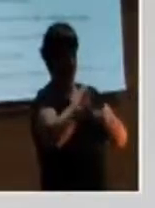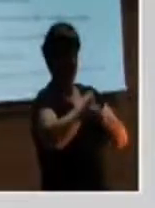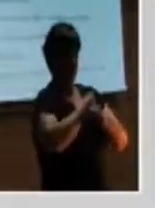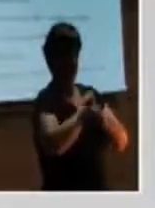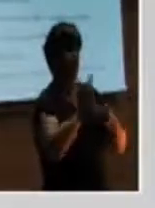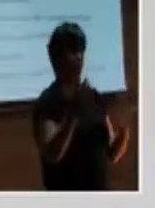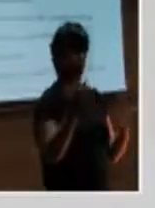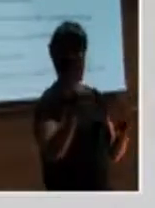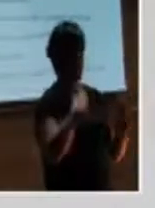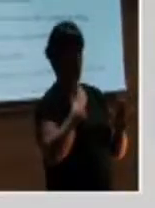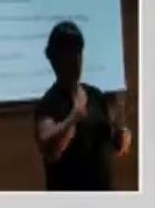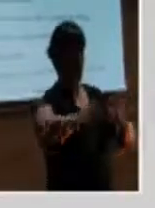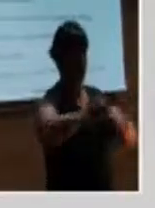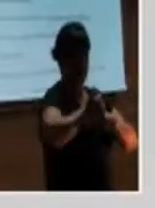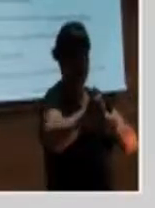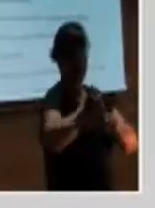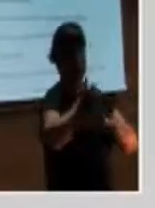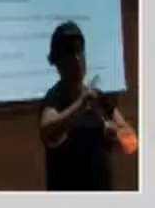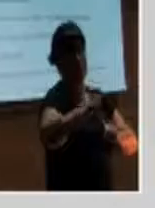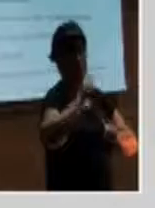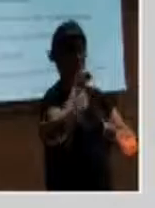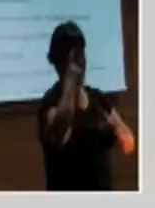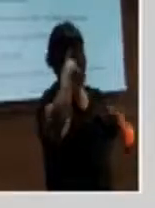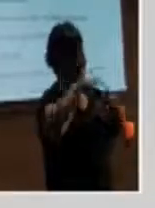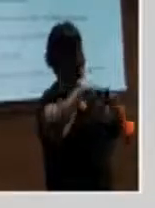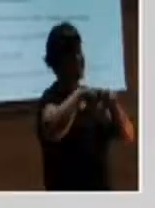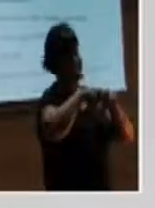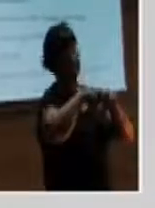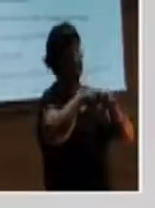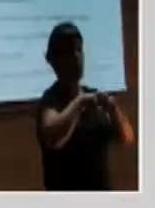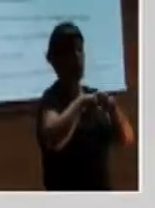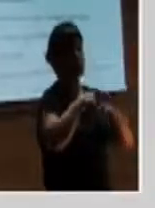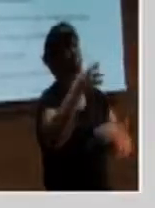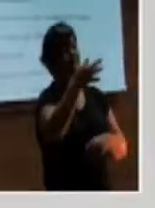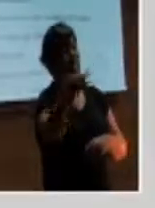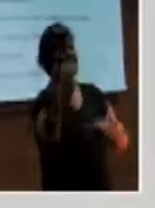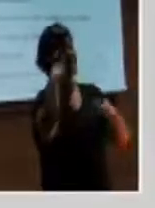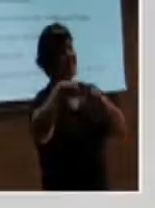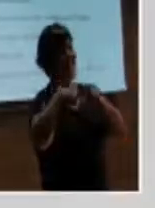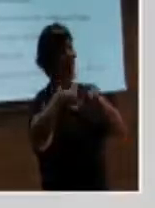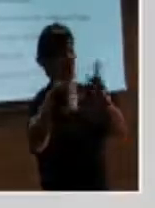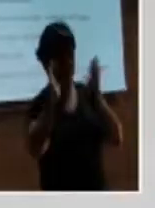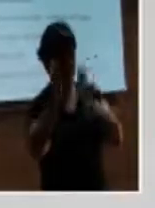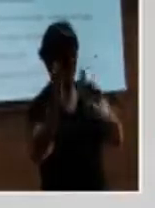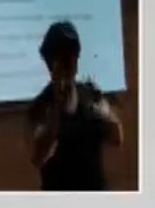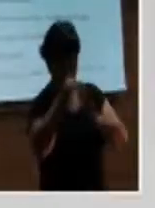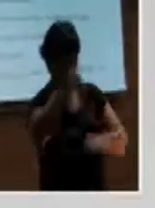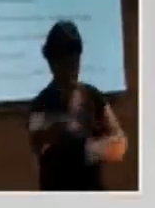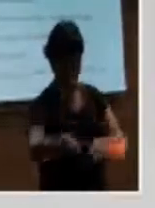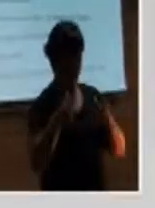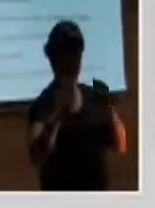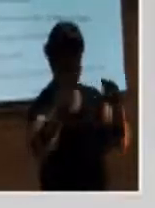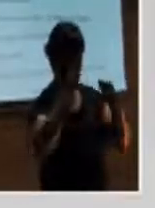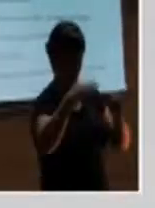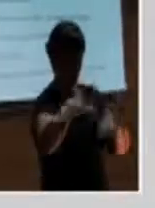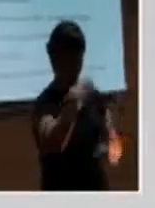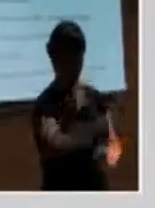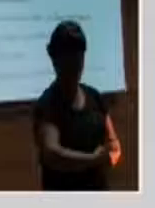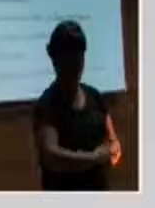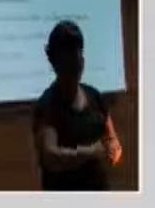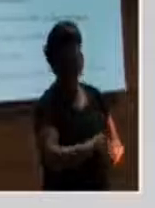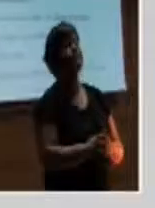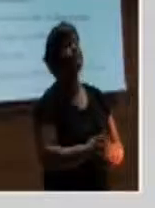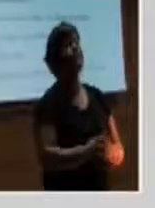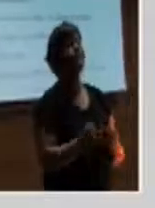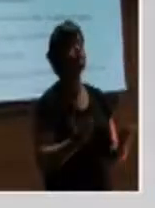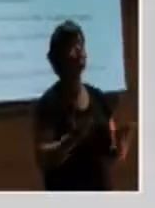As I said, we make those trainings available worldwide. What we do is to mostly, we train trainers who